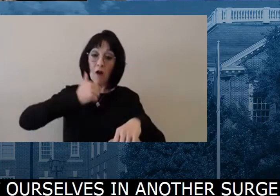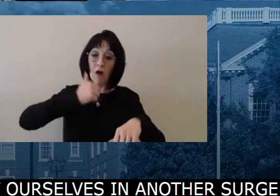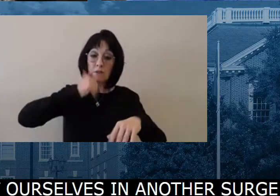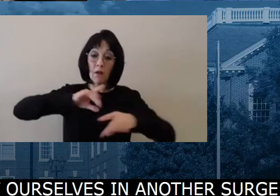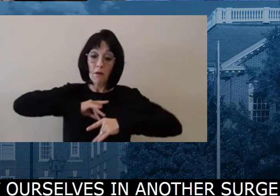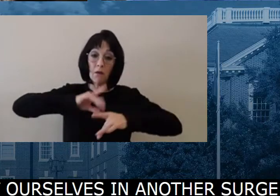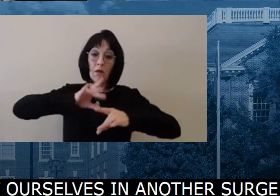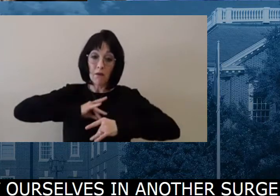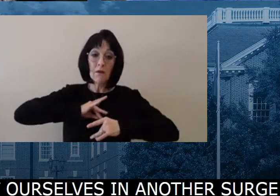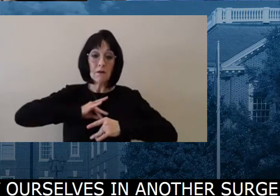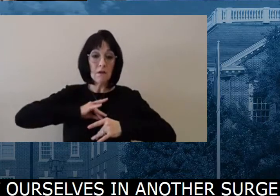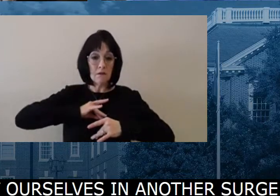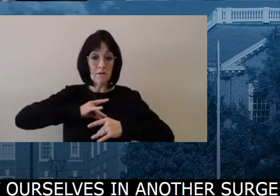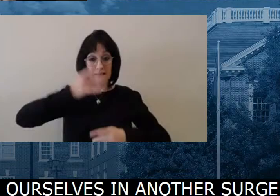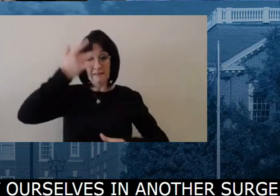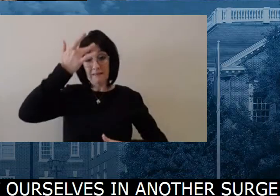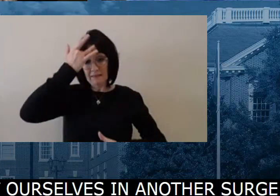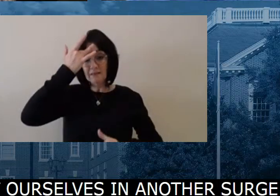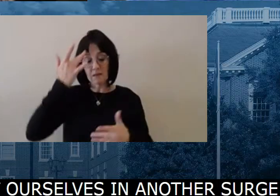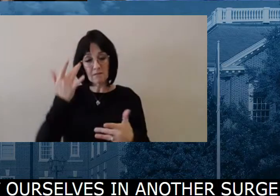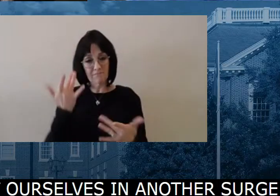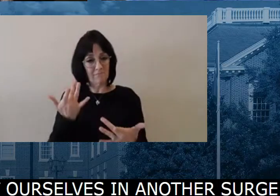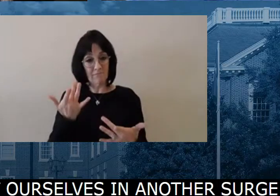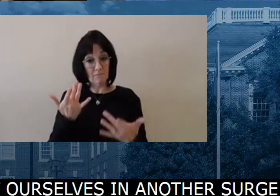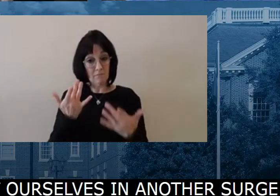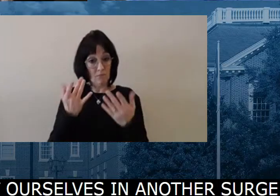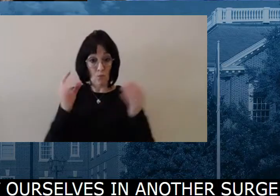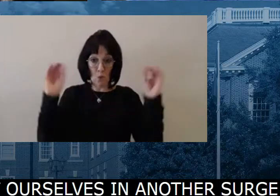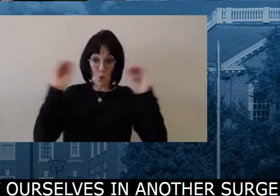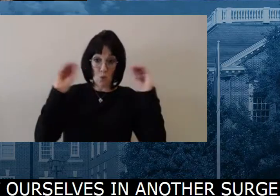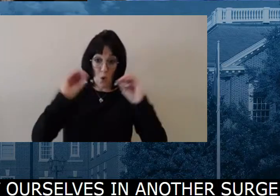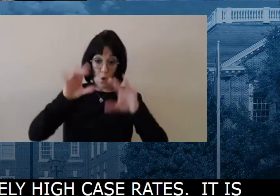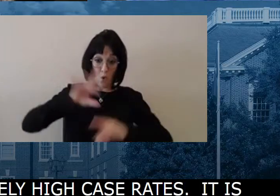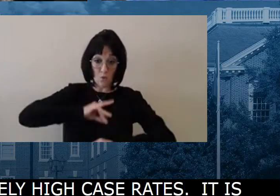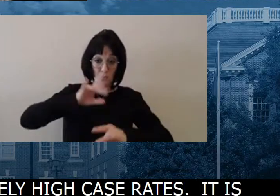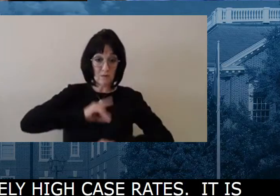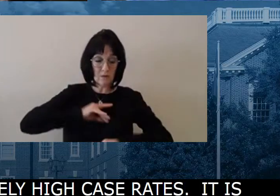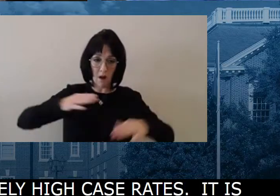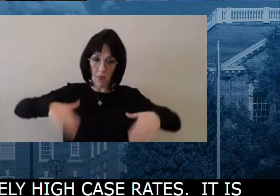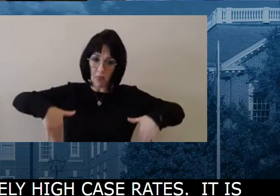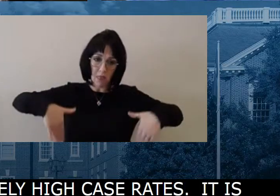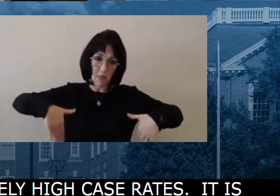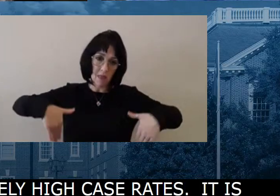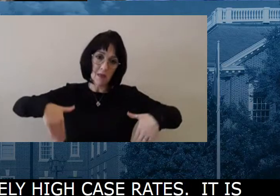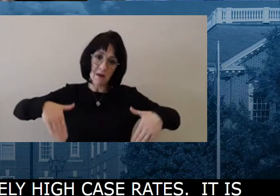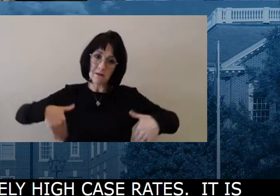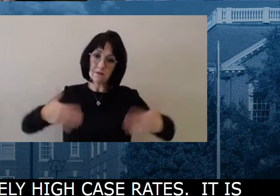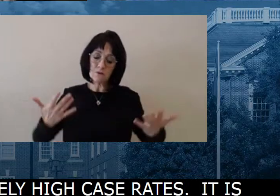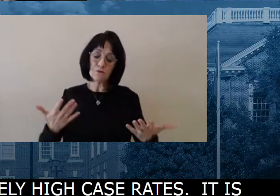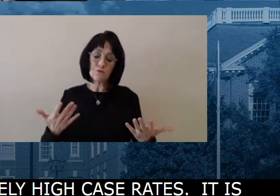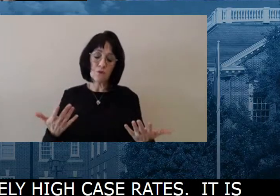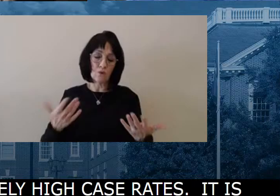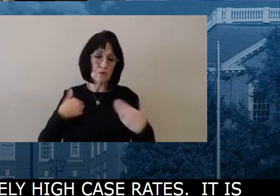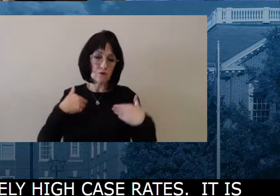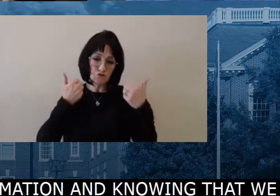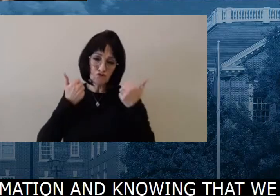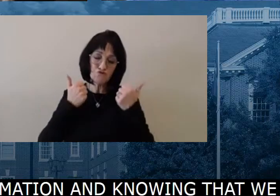all want to be able to move forward with less restrictions as soon as possible.